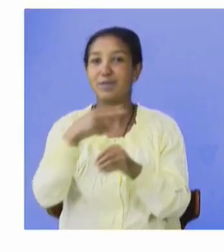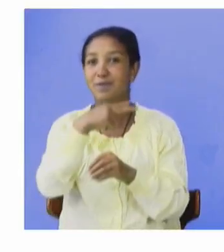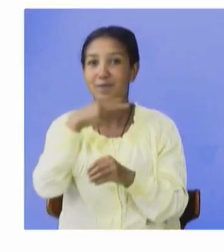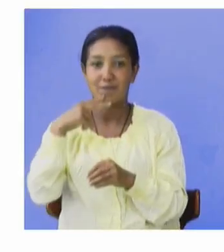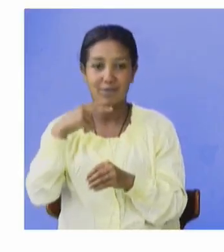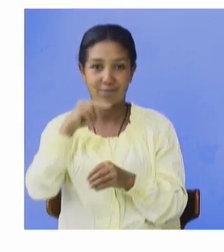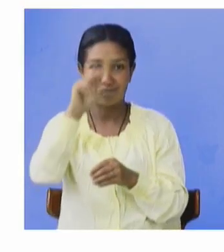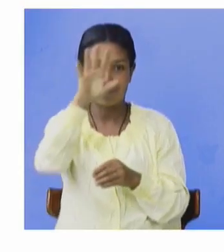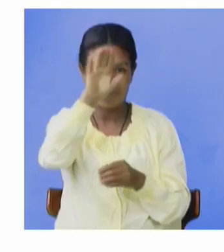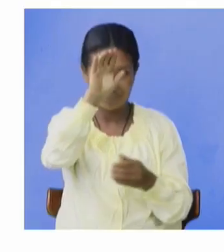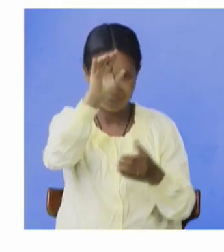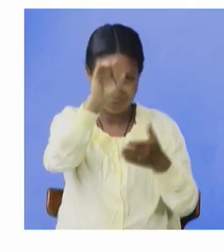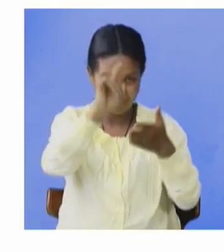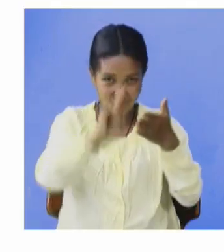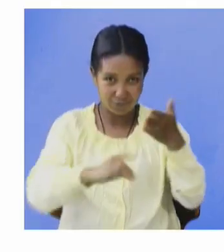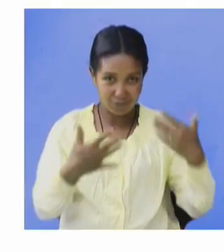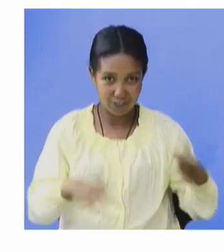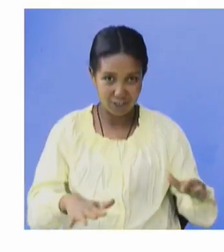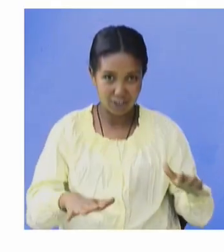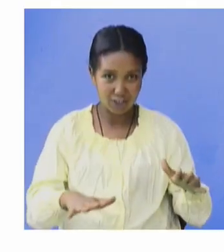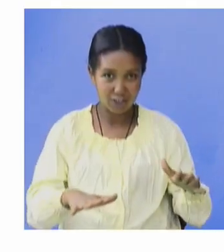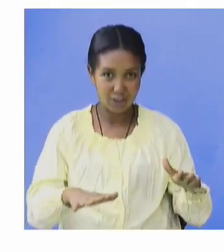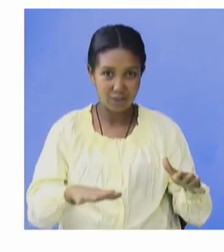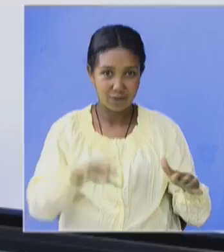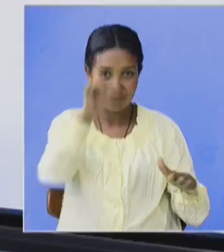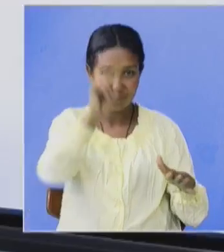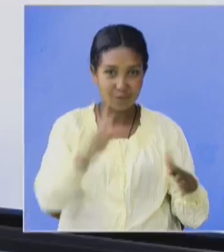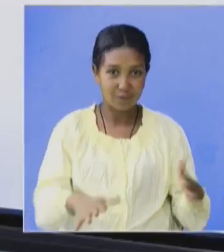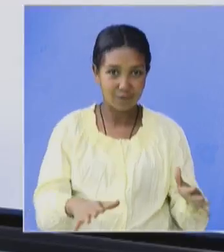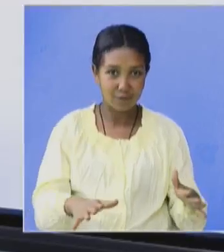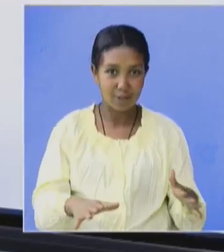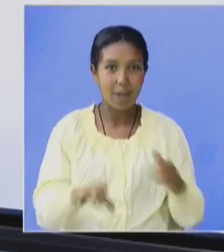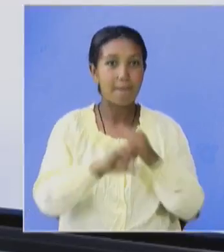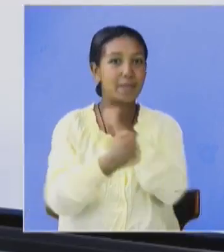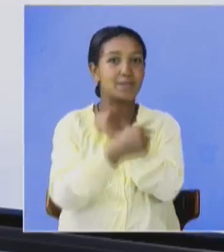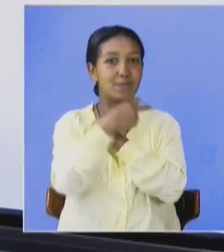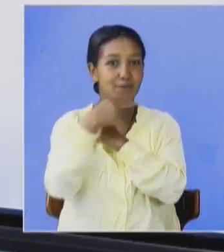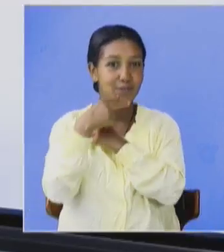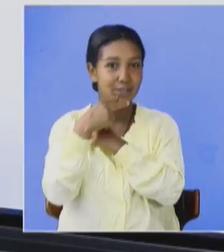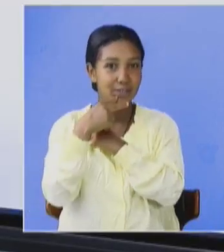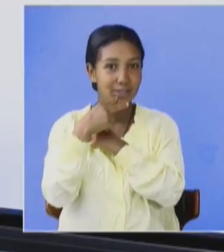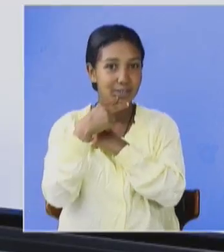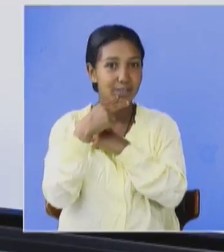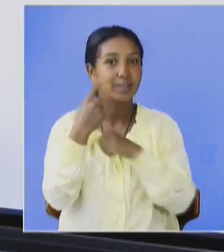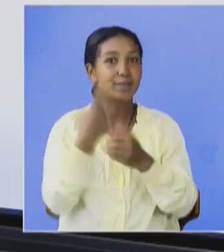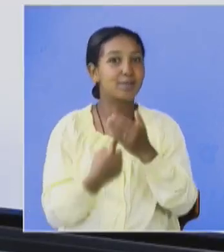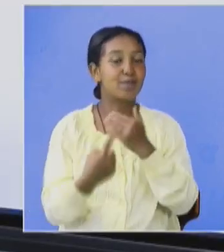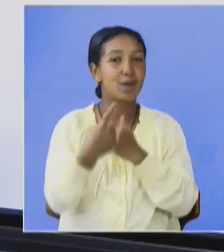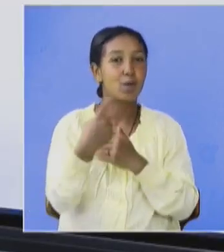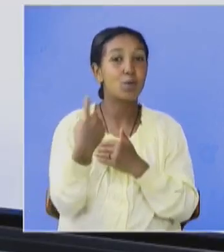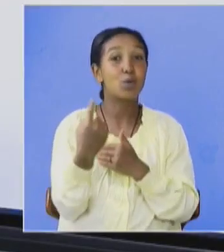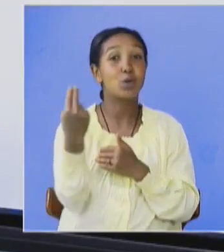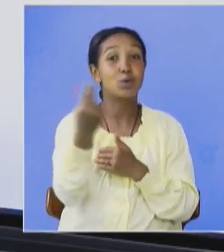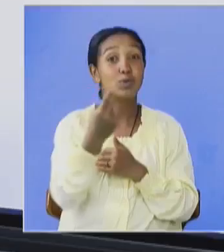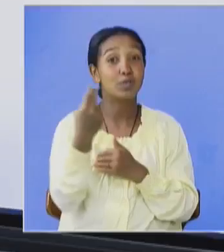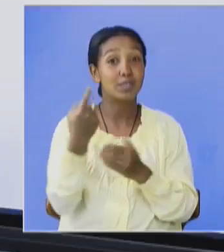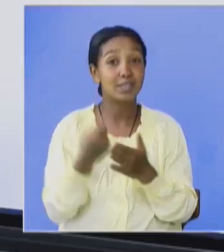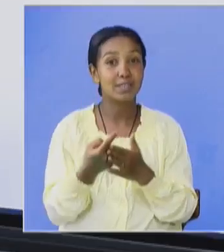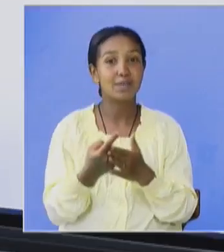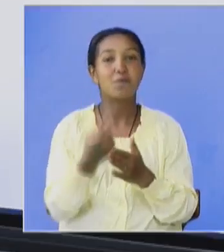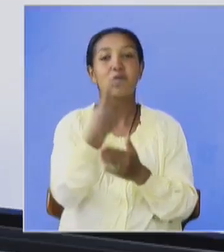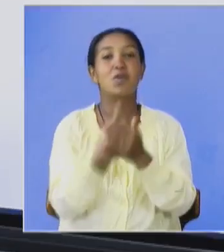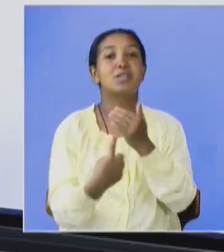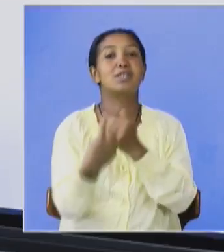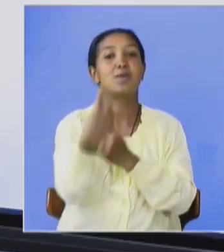verbs that are base verbs, but specifically we are going to use this for